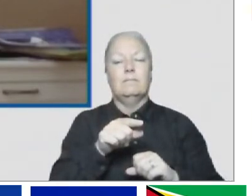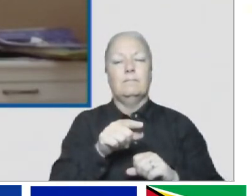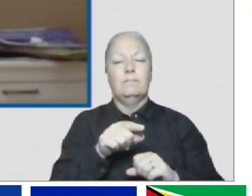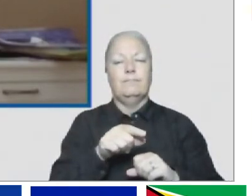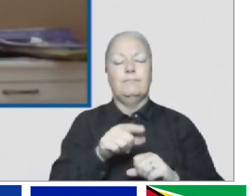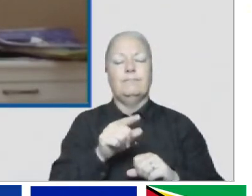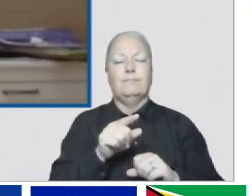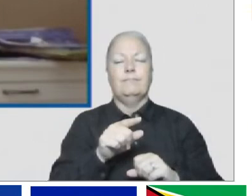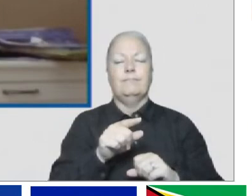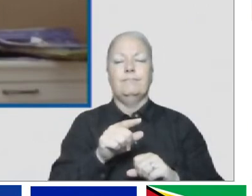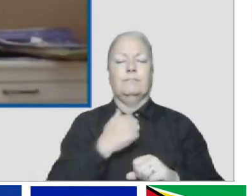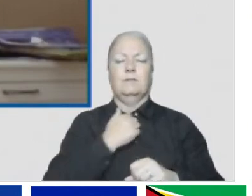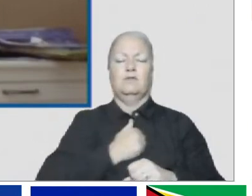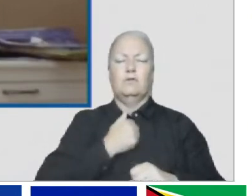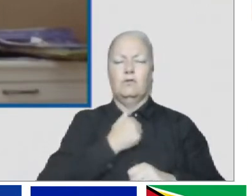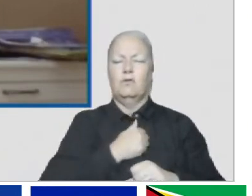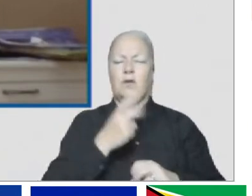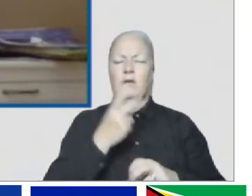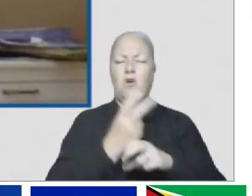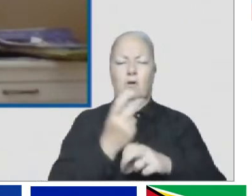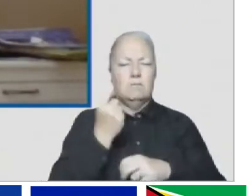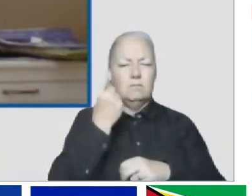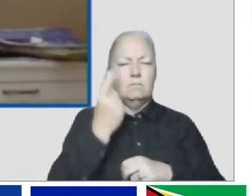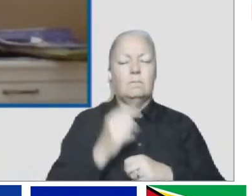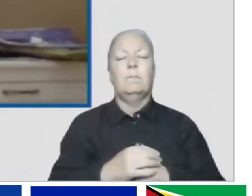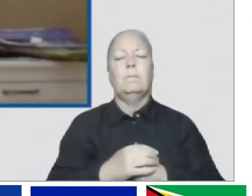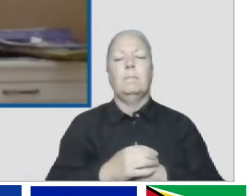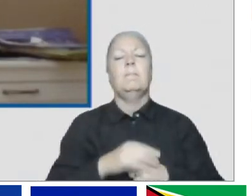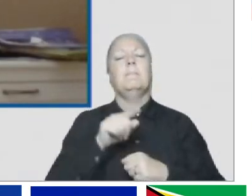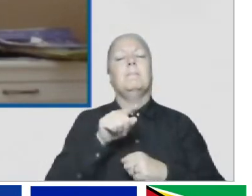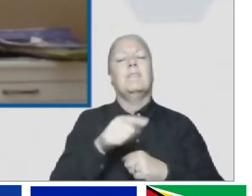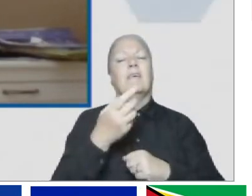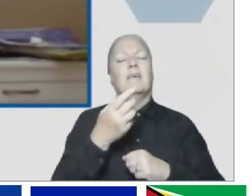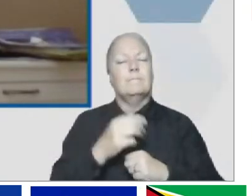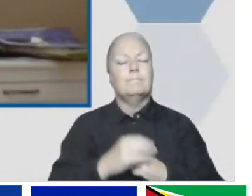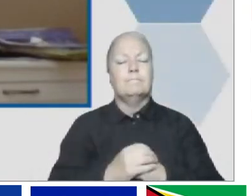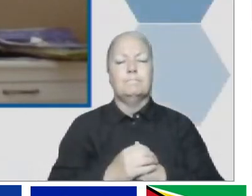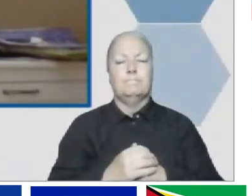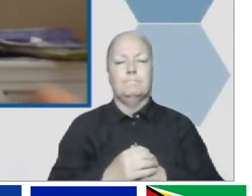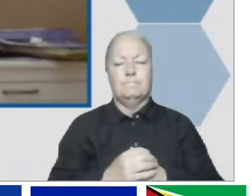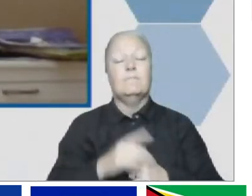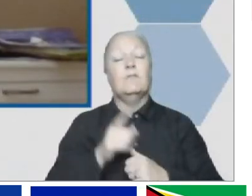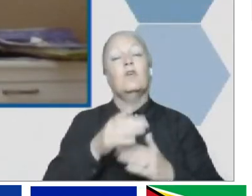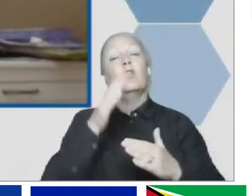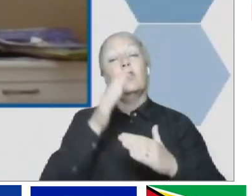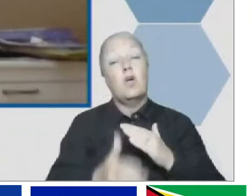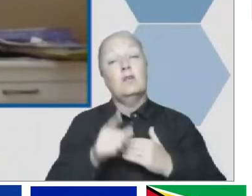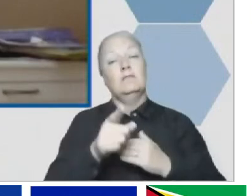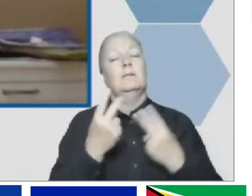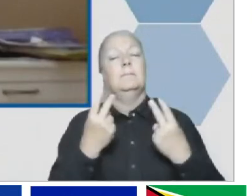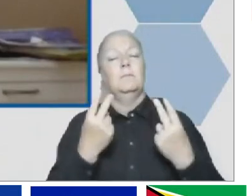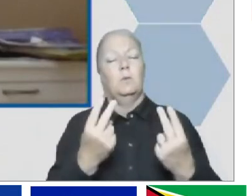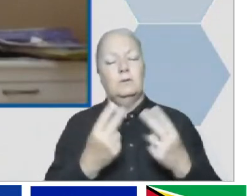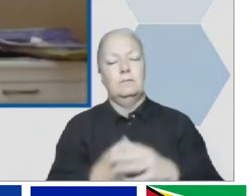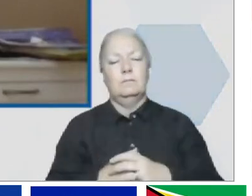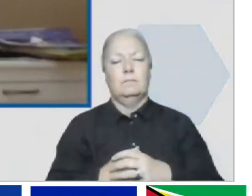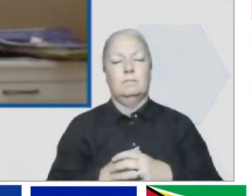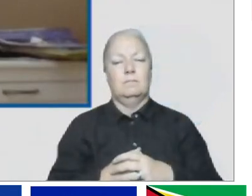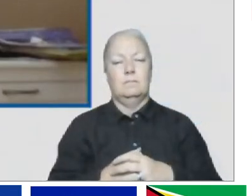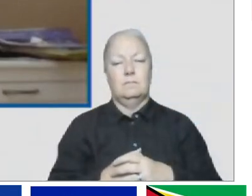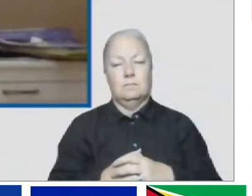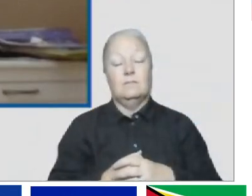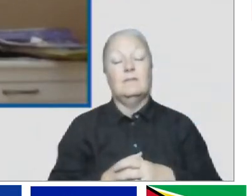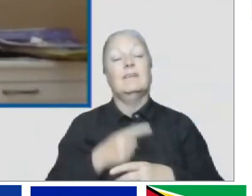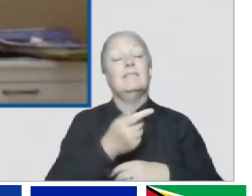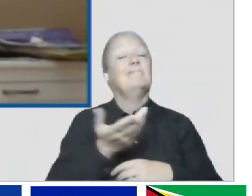other hazards which also compounded the problems. And the last but not the least, that as Dr. Henry was saying, that we saw